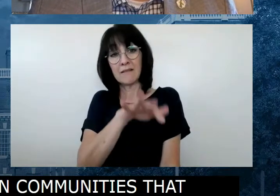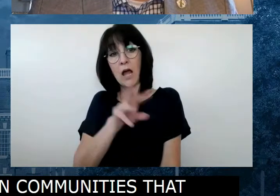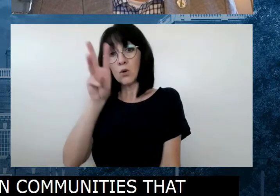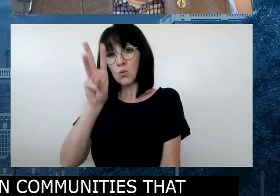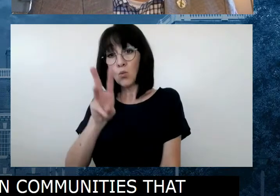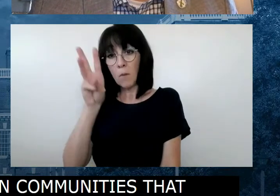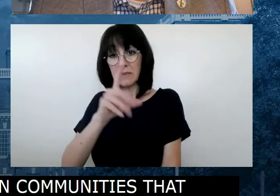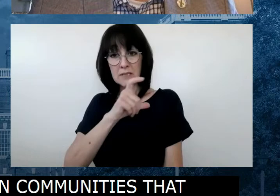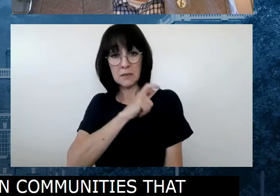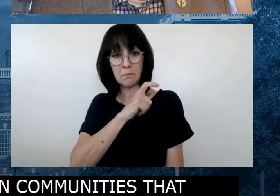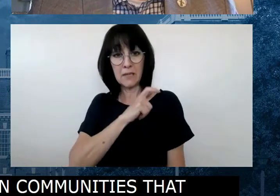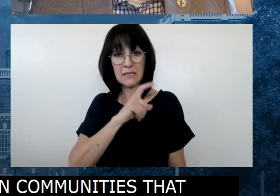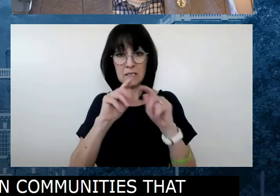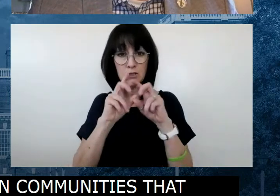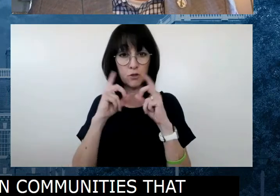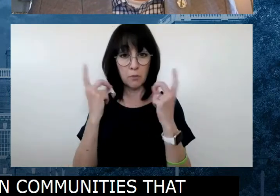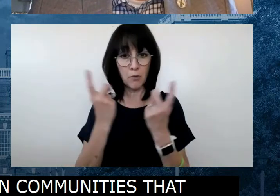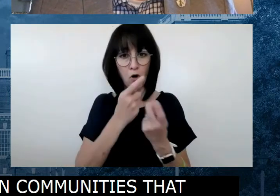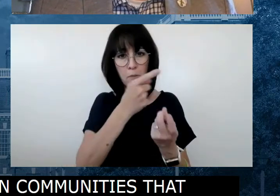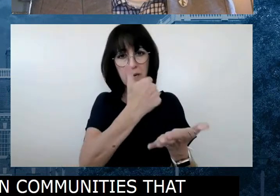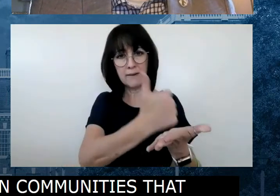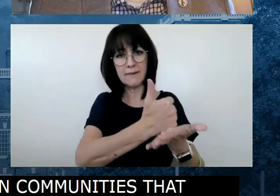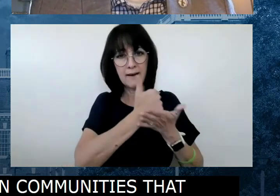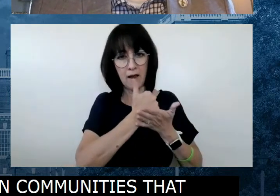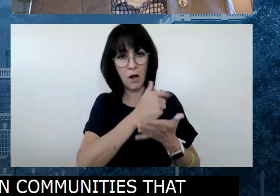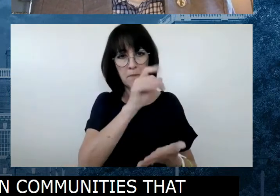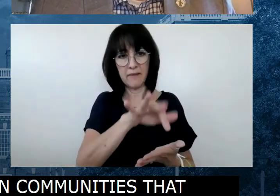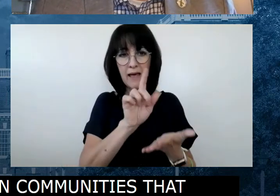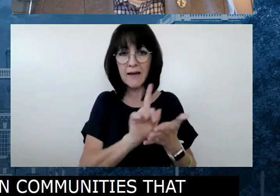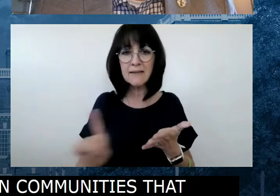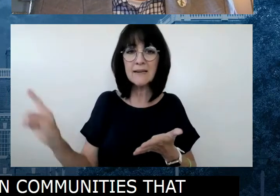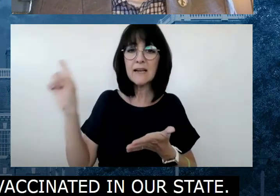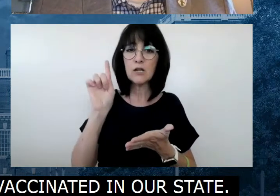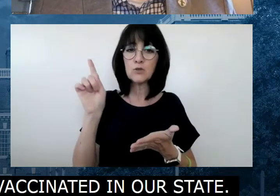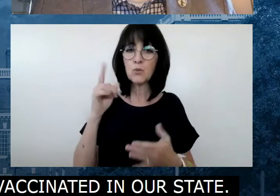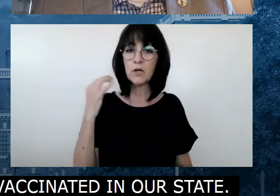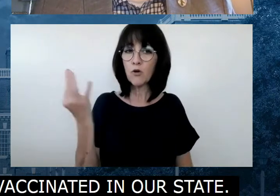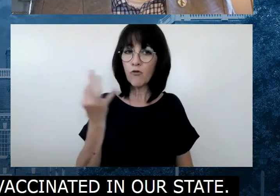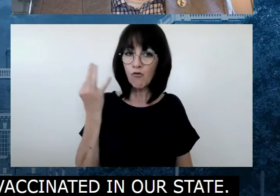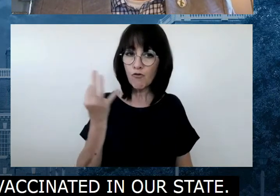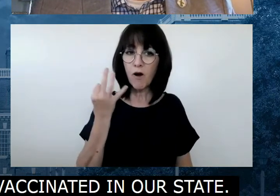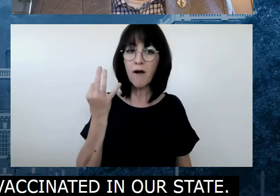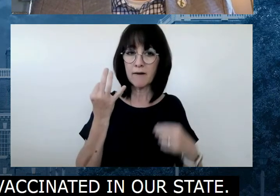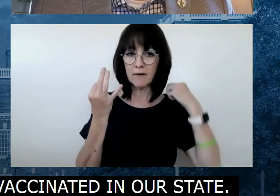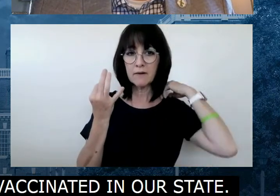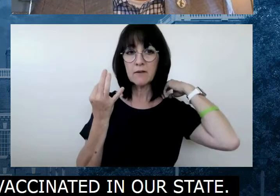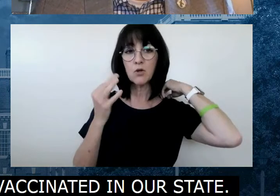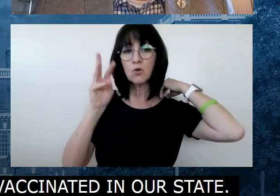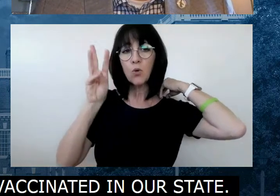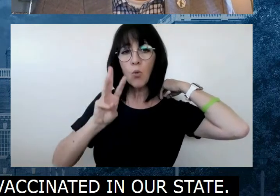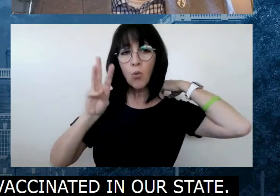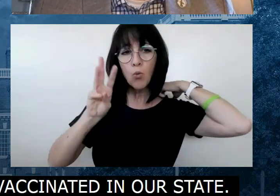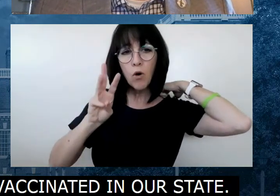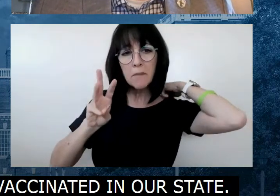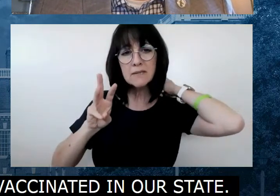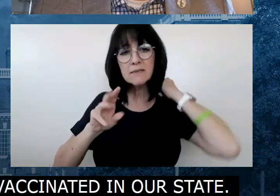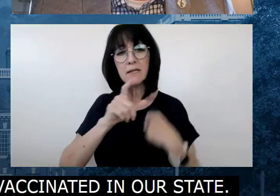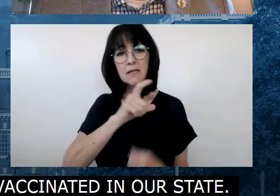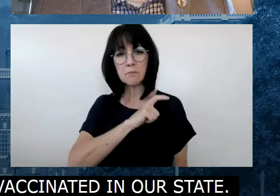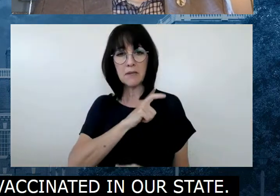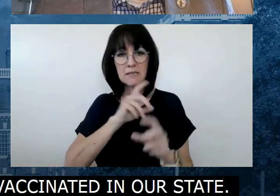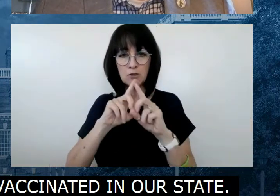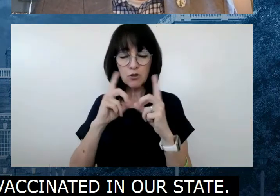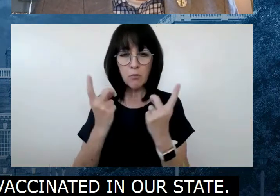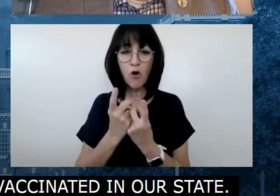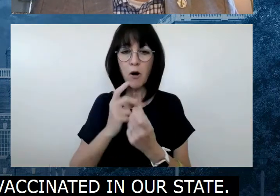Department initiative. It was done last Friday, got just about 20 people. It had Wilmington Police Department, and it had our National Guard partners. It